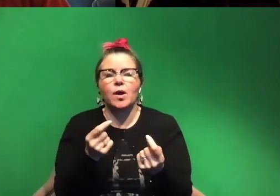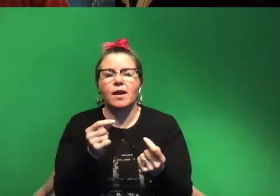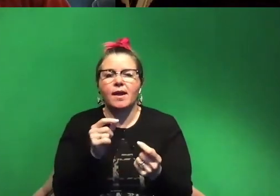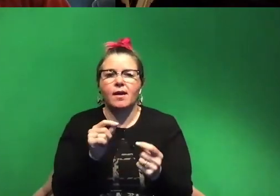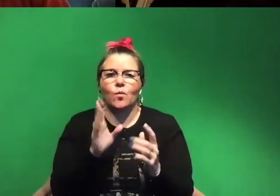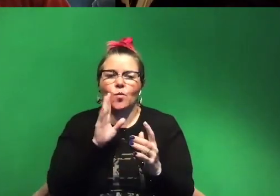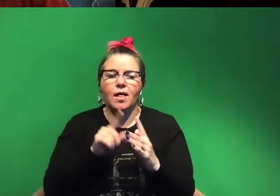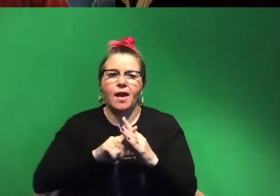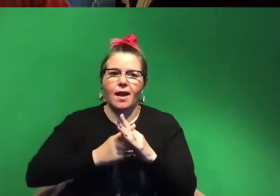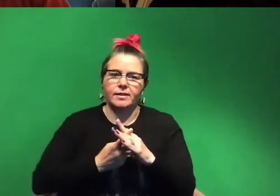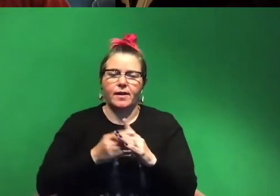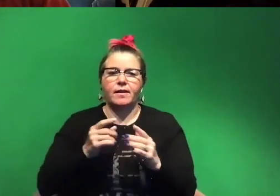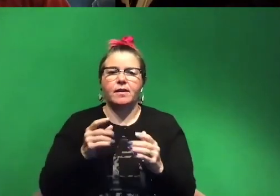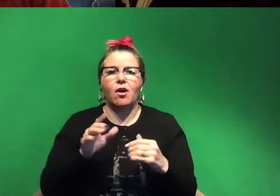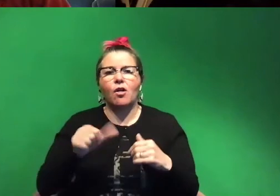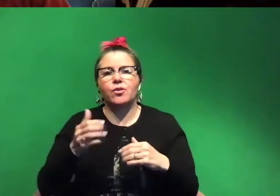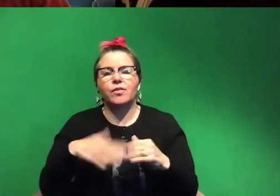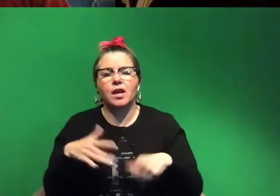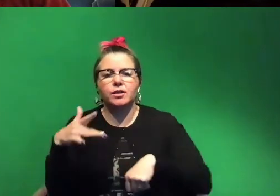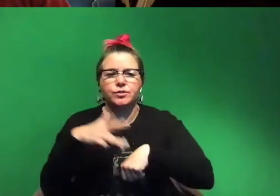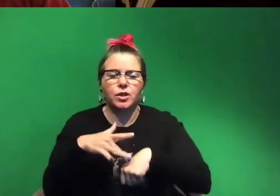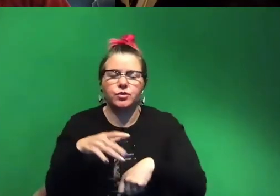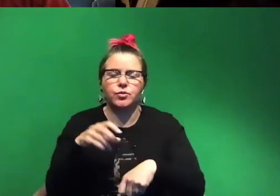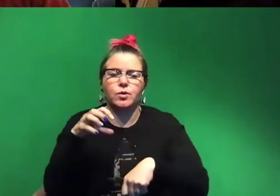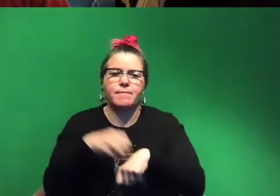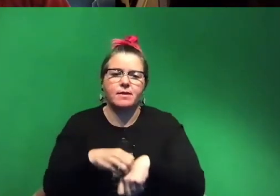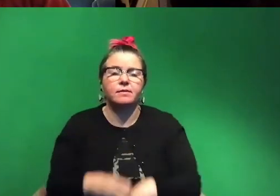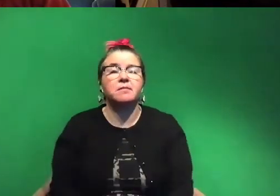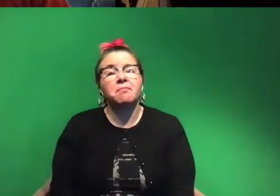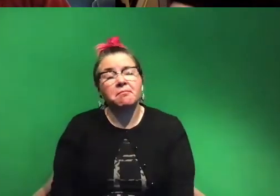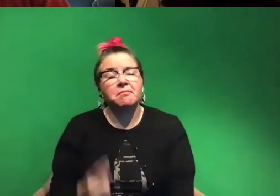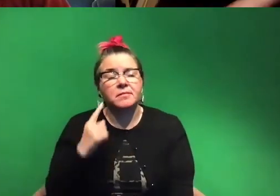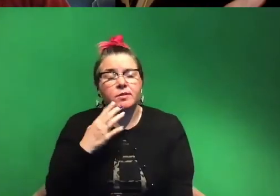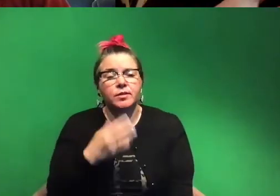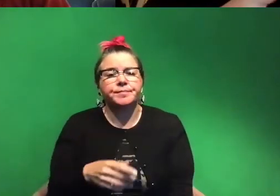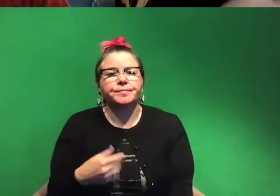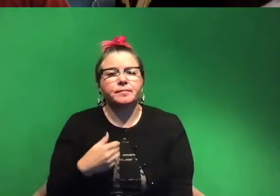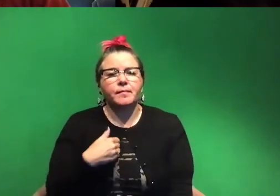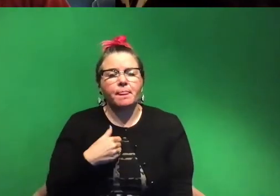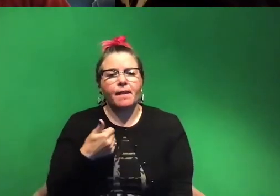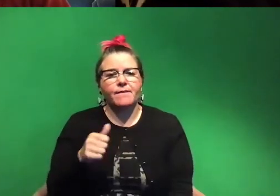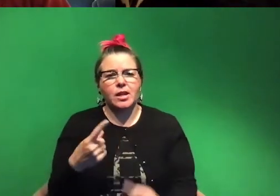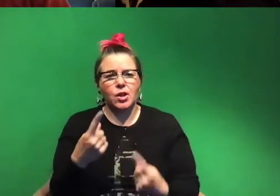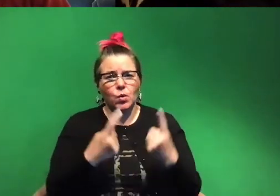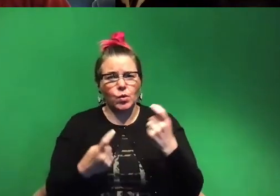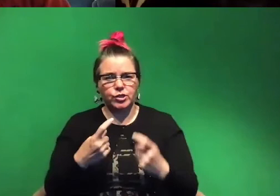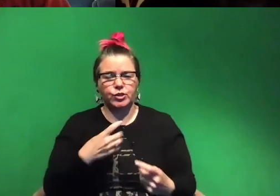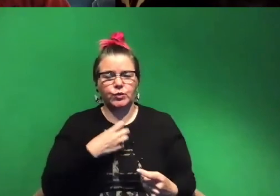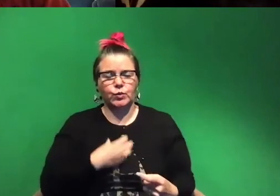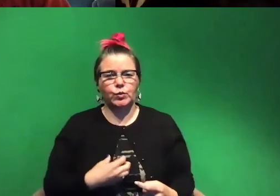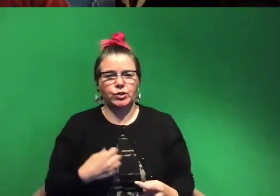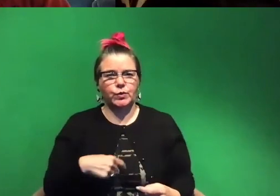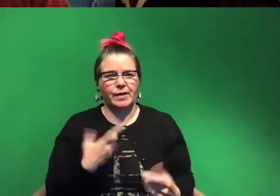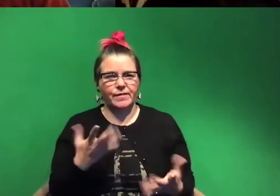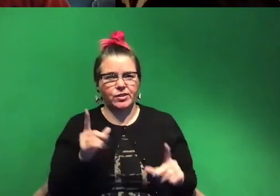that, other than a bite or a touch. Right. Sounds good. Are there any questions that you wish we asked you today